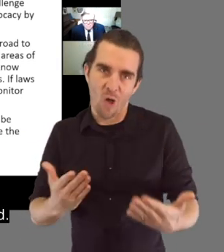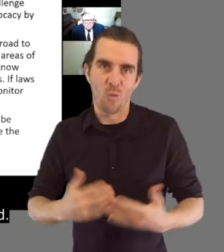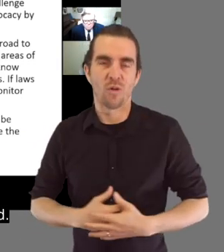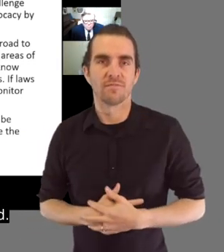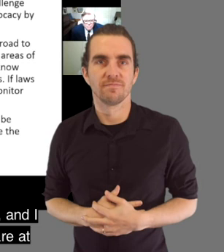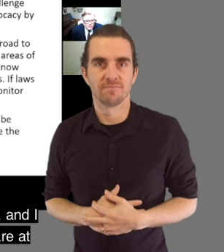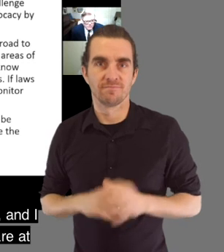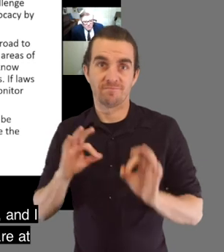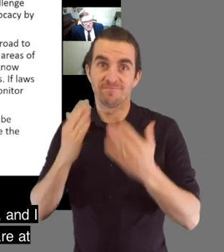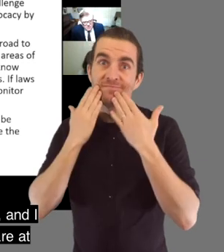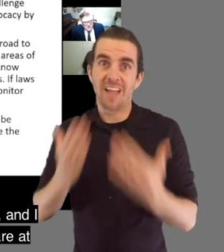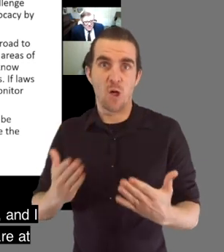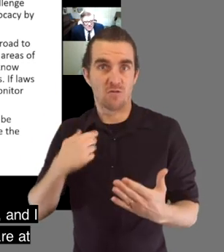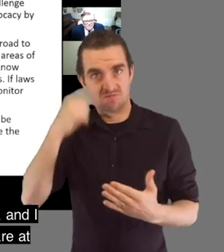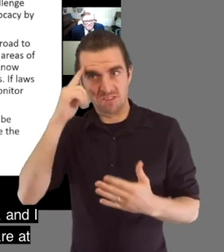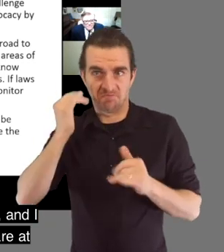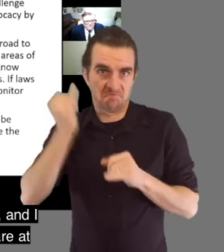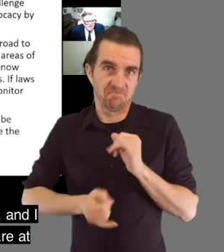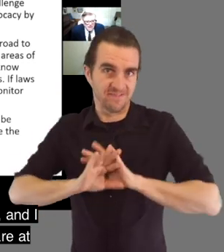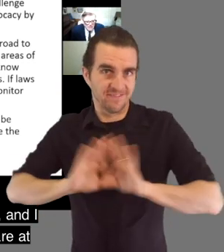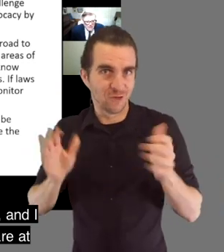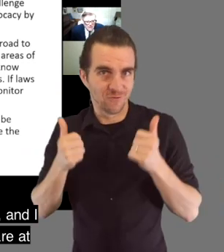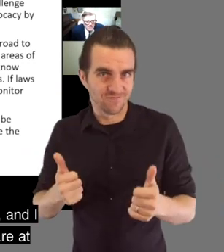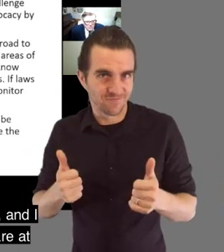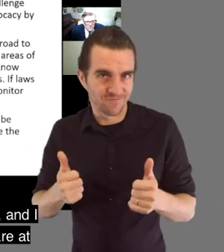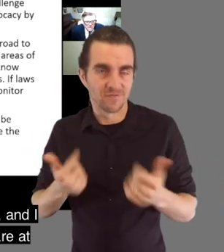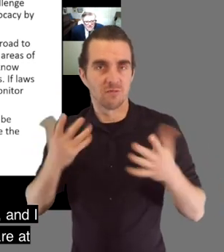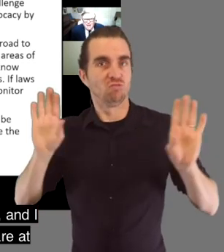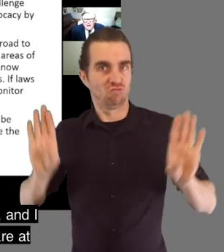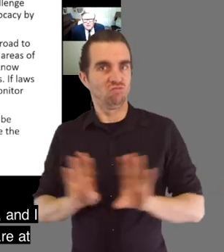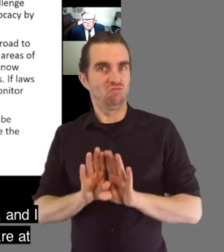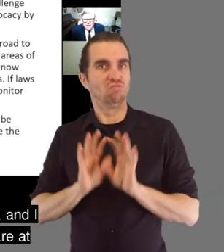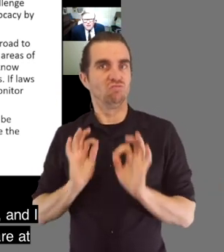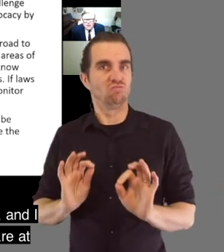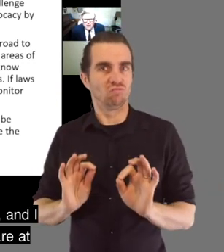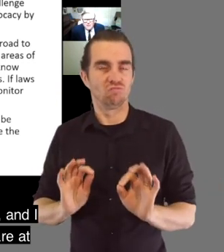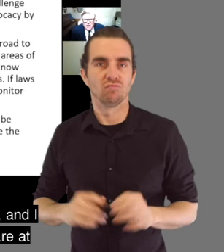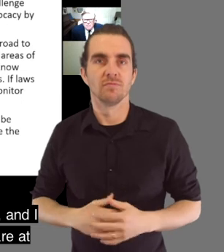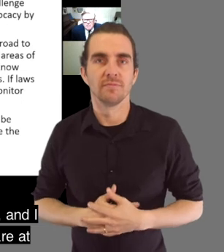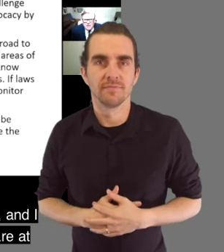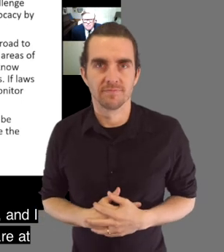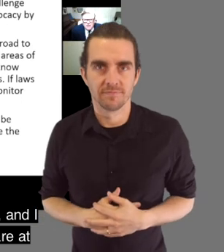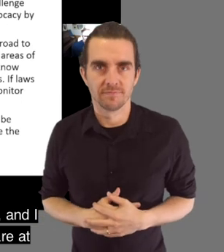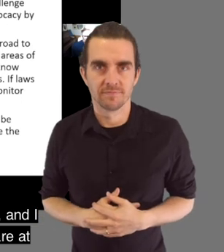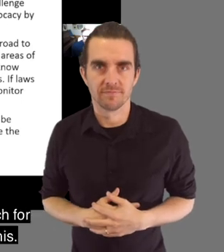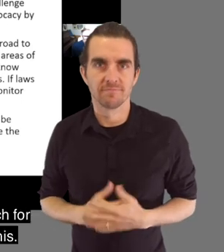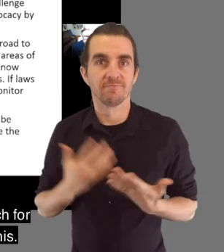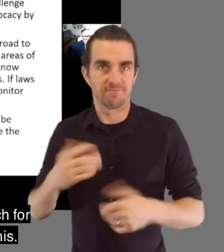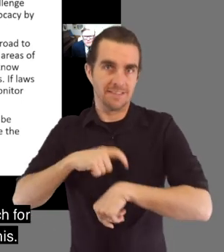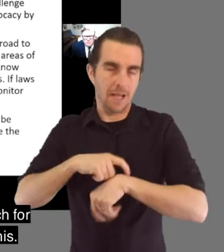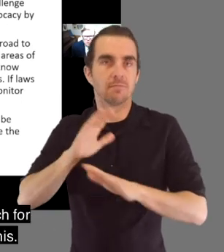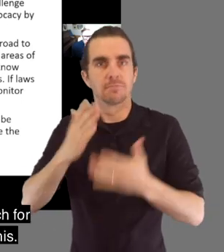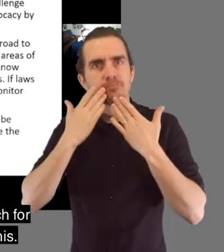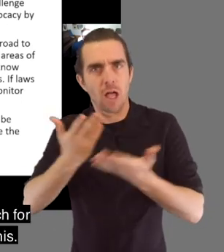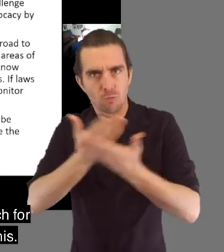Thank you. Thank you very much. And I think we will end it there as we are at our time limit, but thank you very much